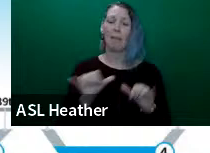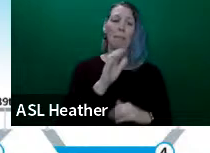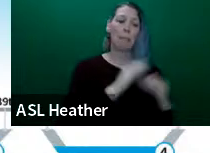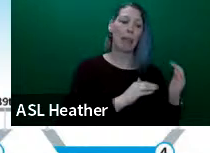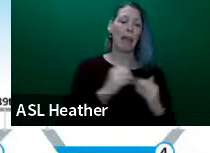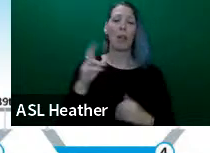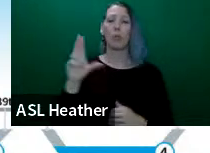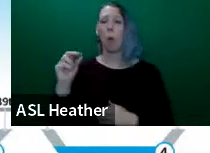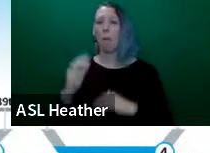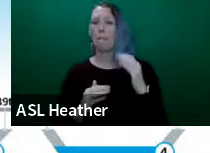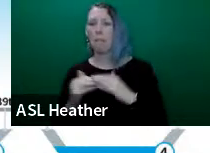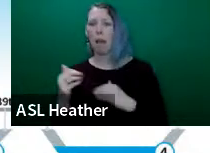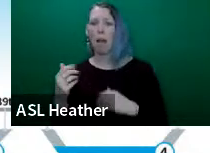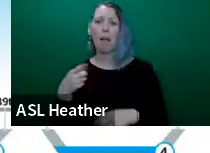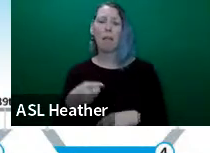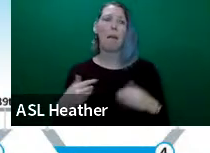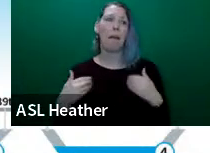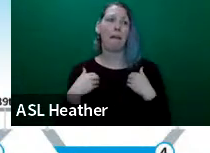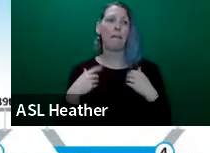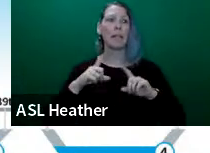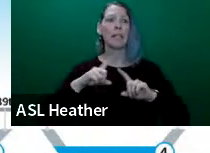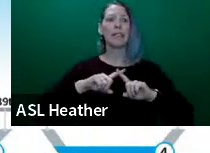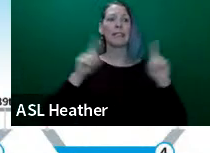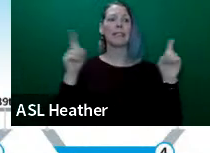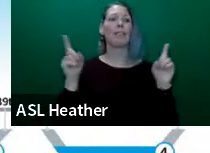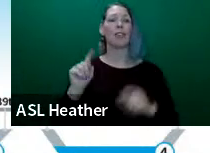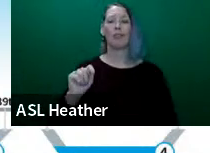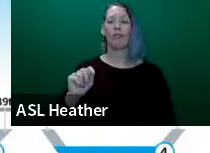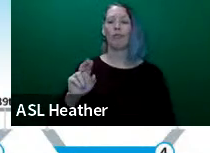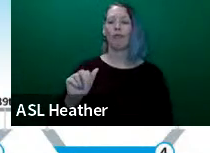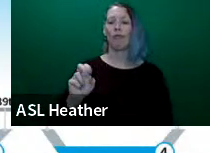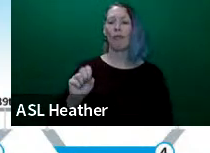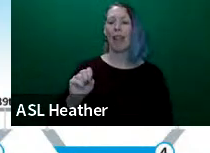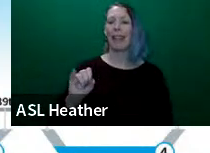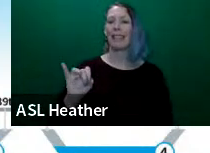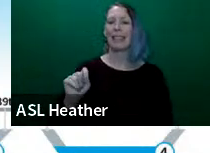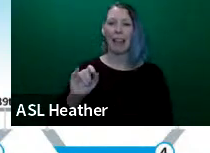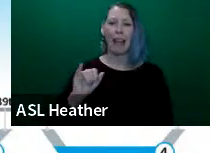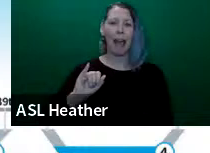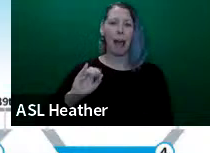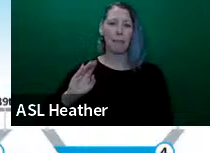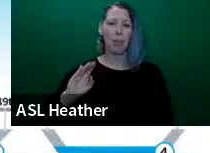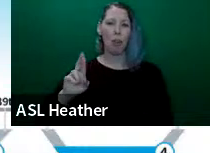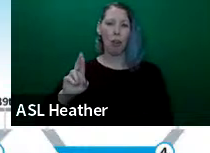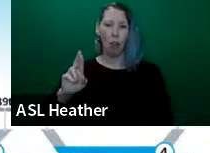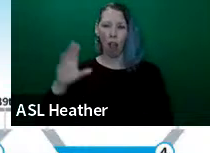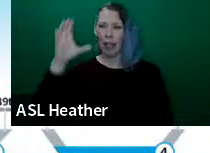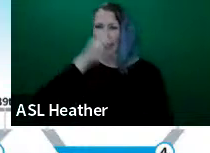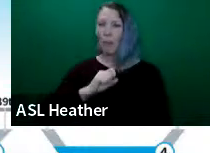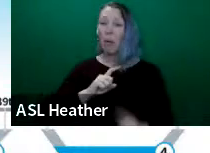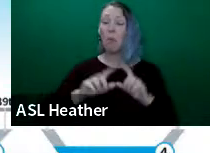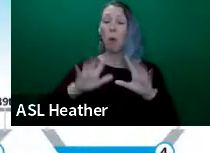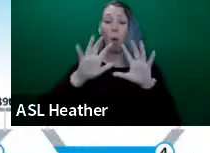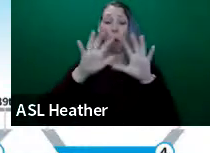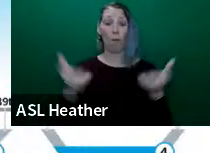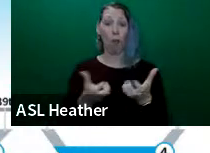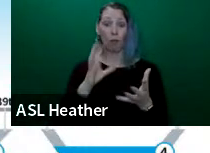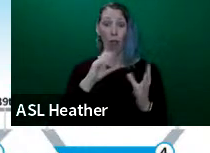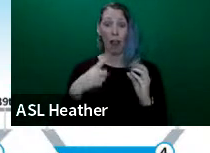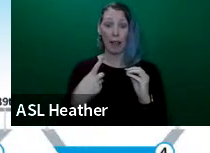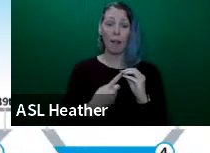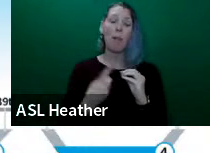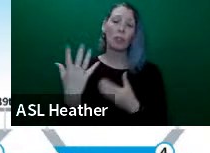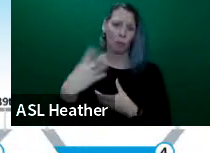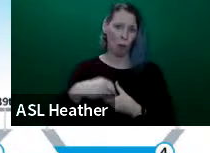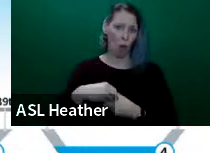build. The build obviously has different transit assumptions or different IBR program assumptions, but the overall patterns that you're talking about are